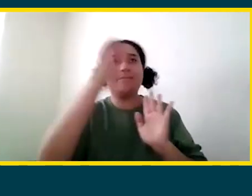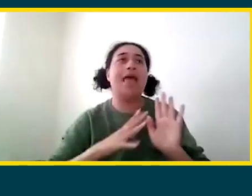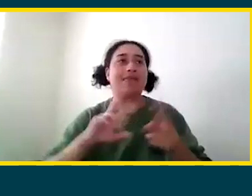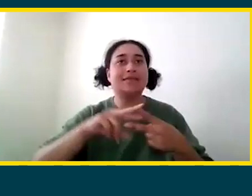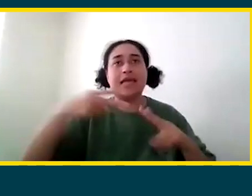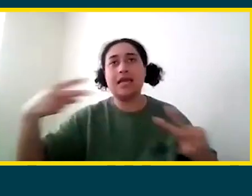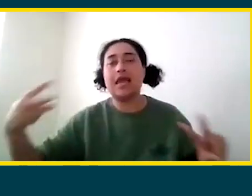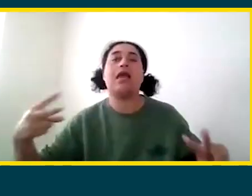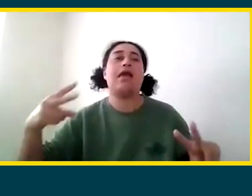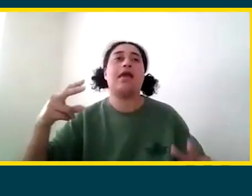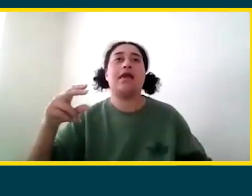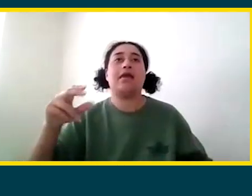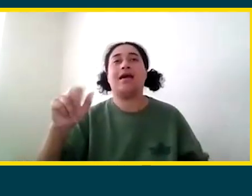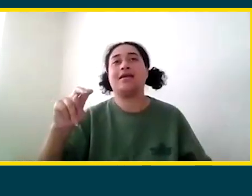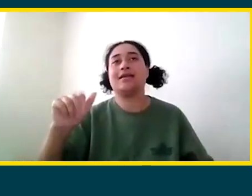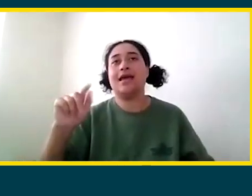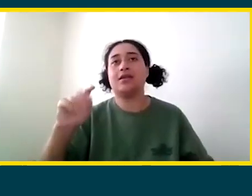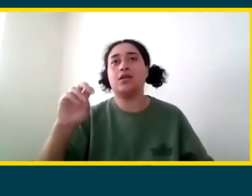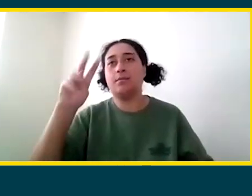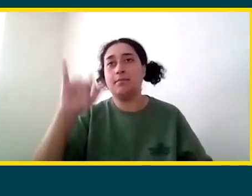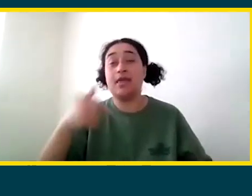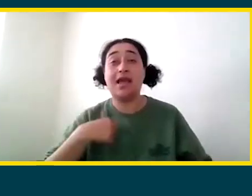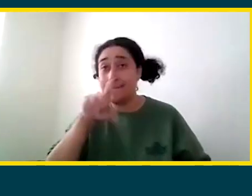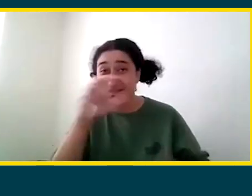whatnot. I must fit that, and then like